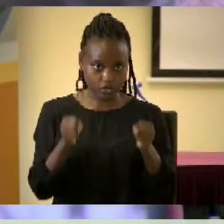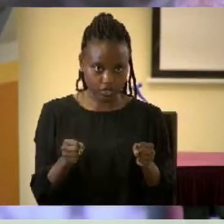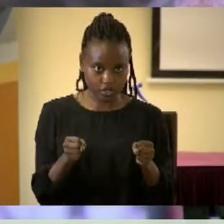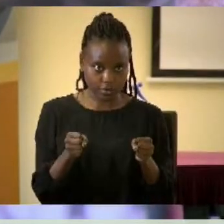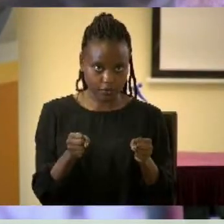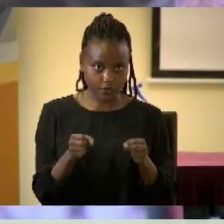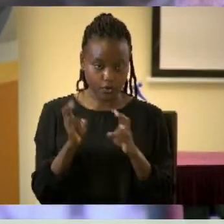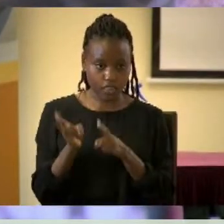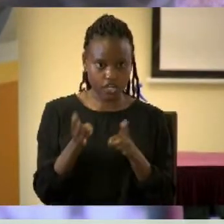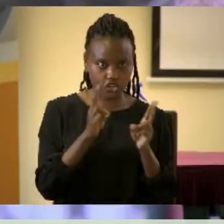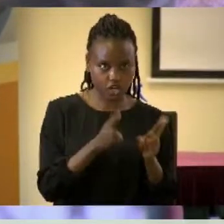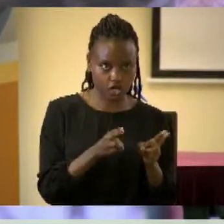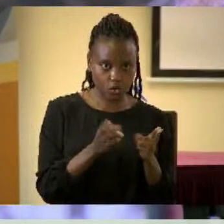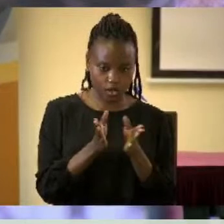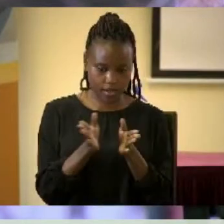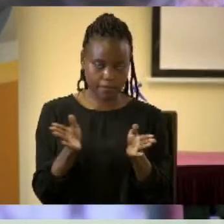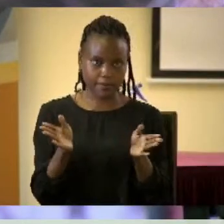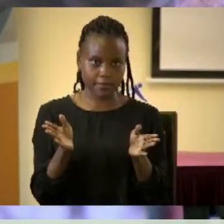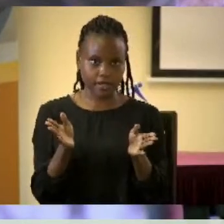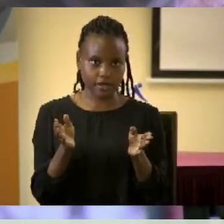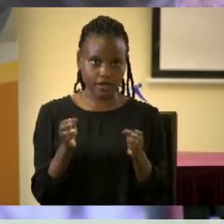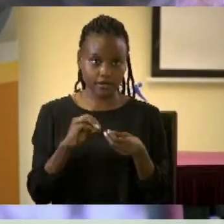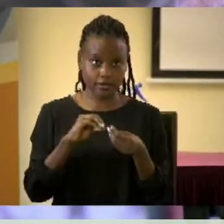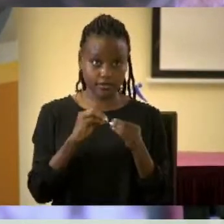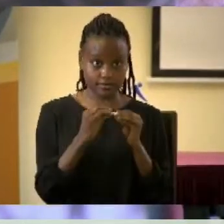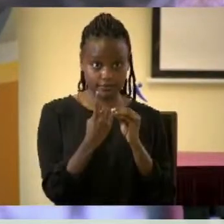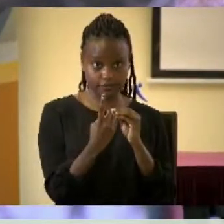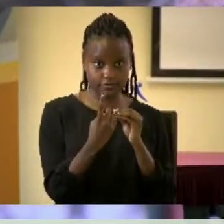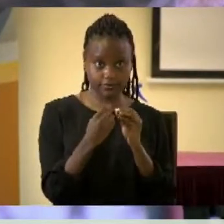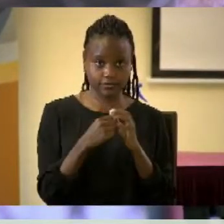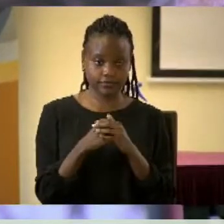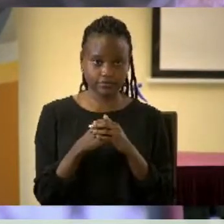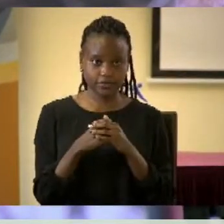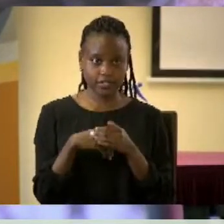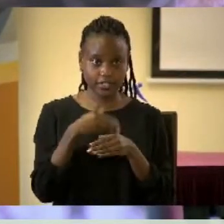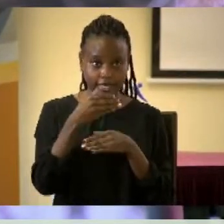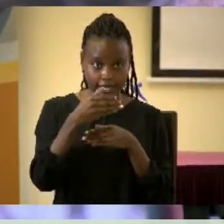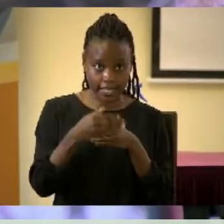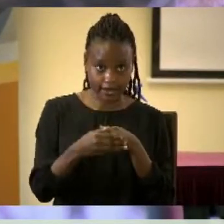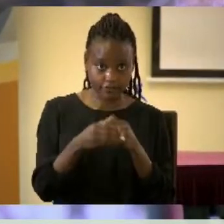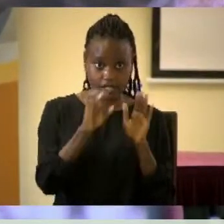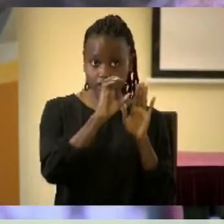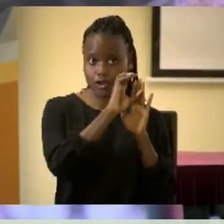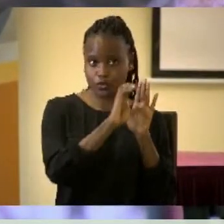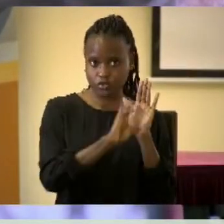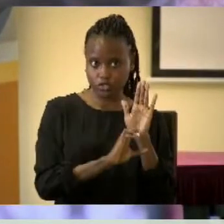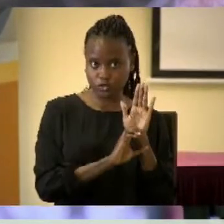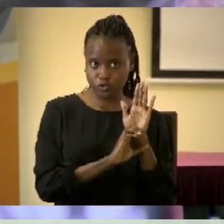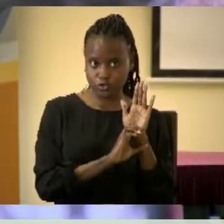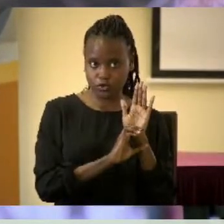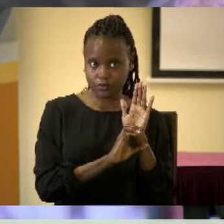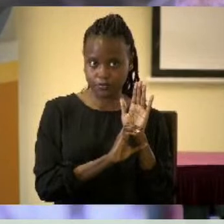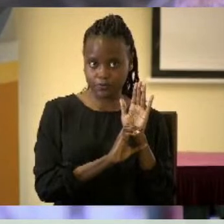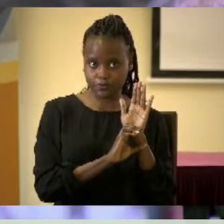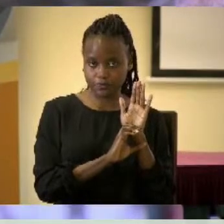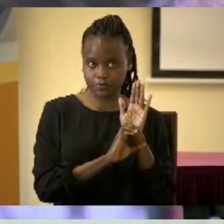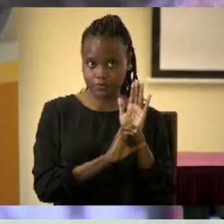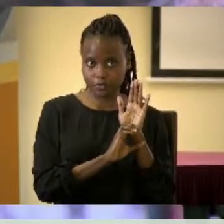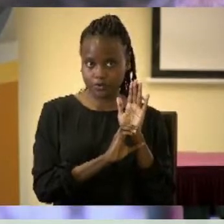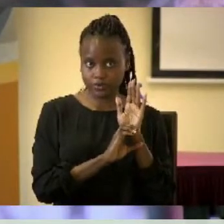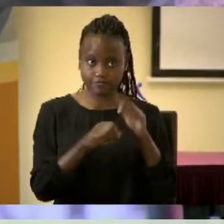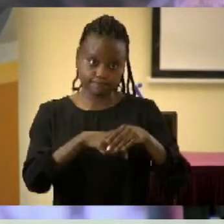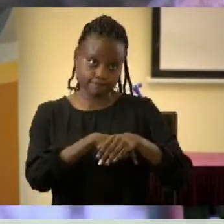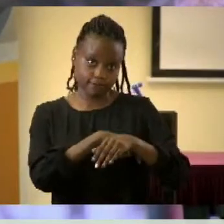general public. Number one, soon after the promulgation of the Constitution, the Chief